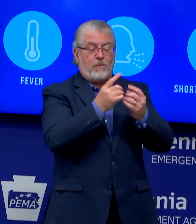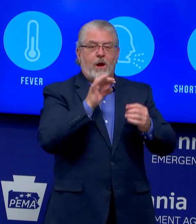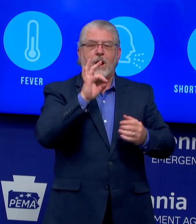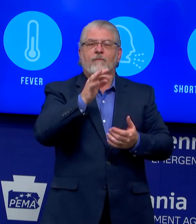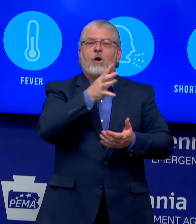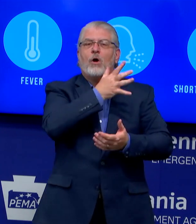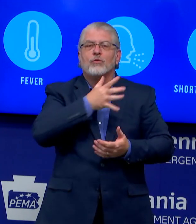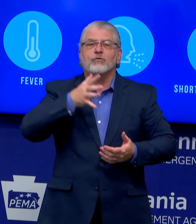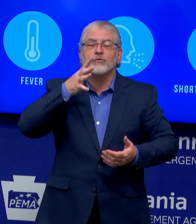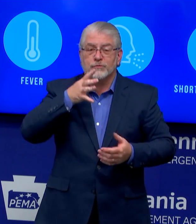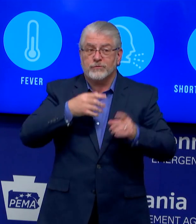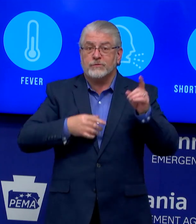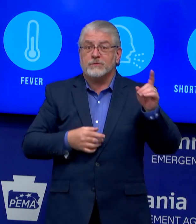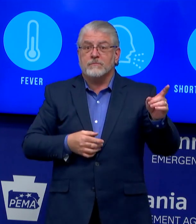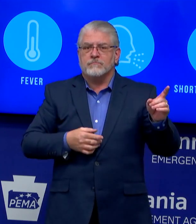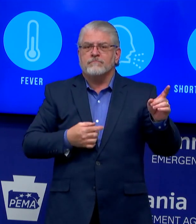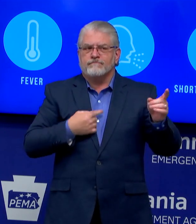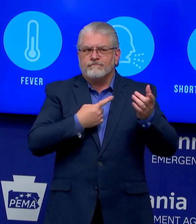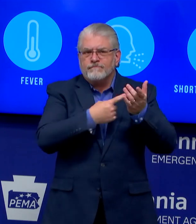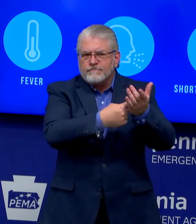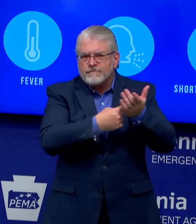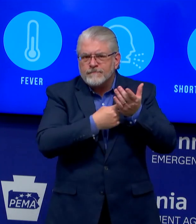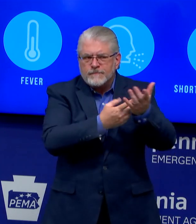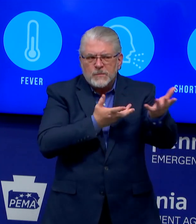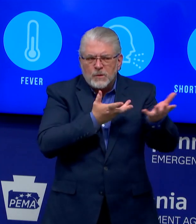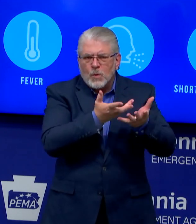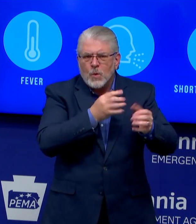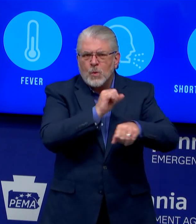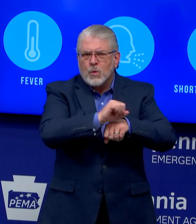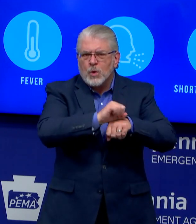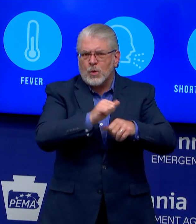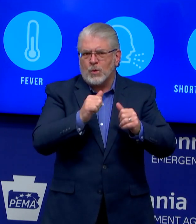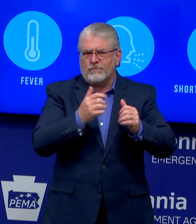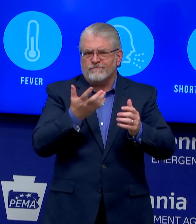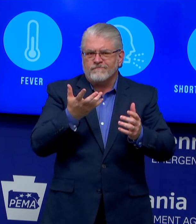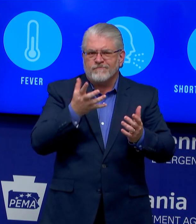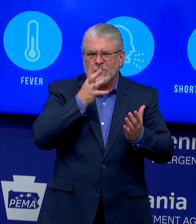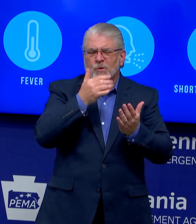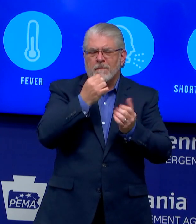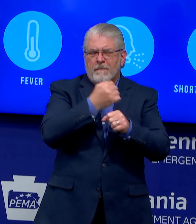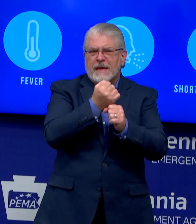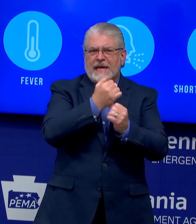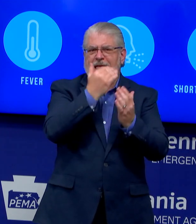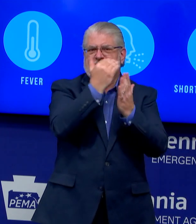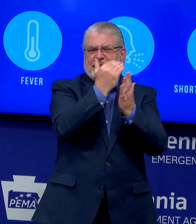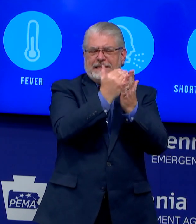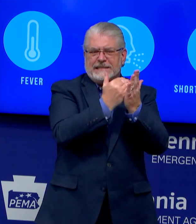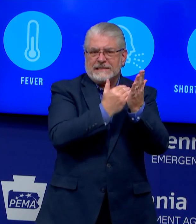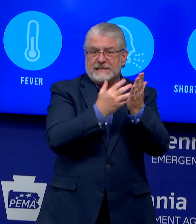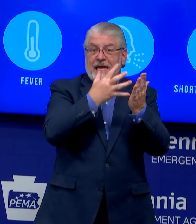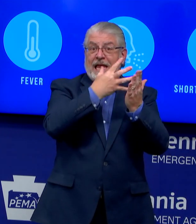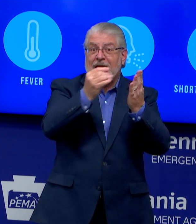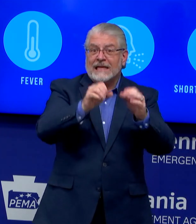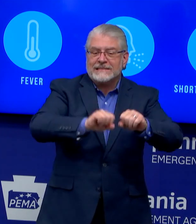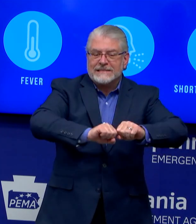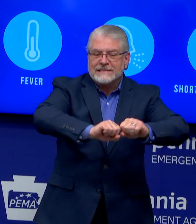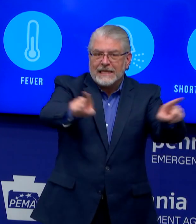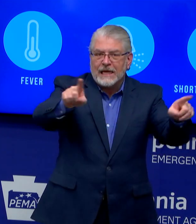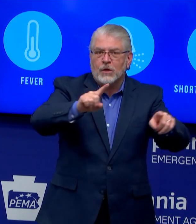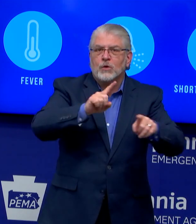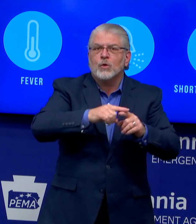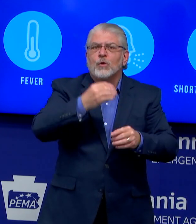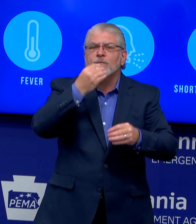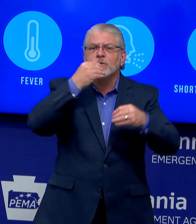complete confidence in our food supply. Thank you. This question is from KYW. Can you address the issue of social distancing